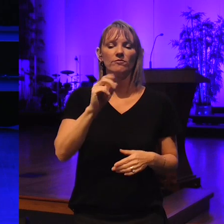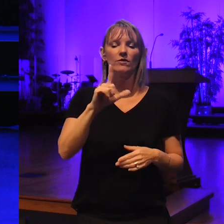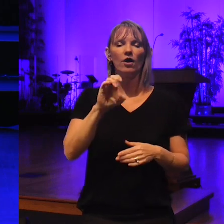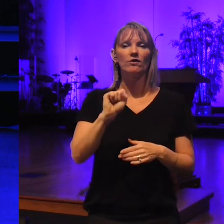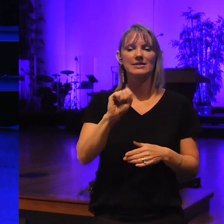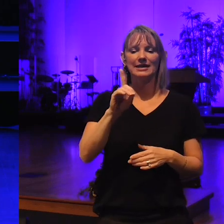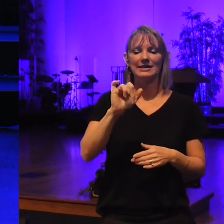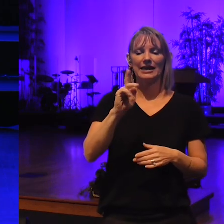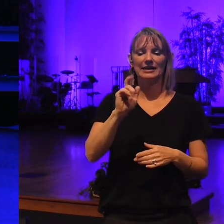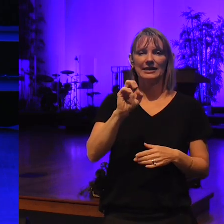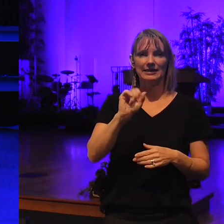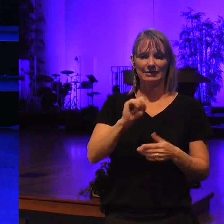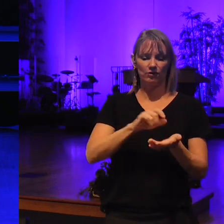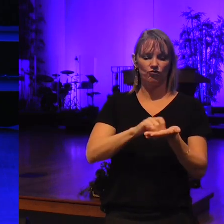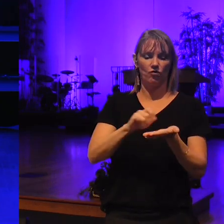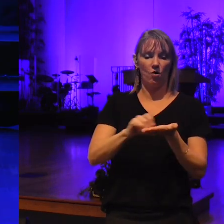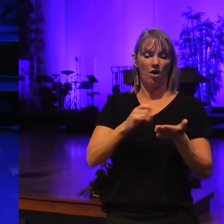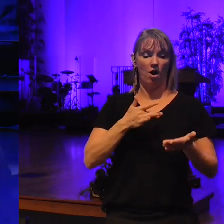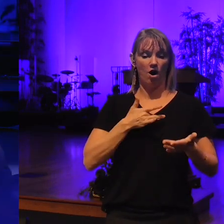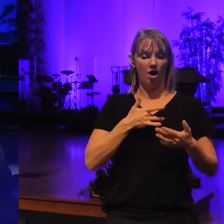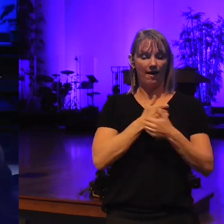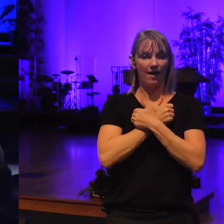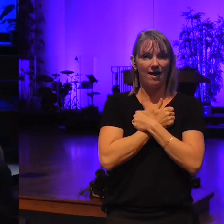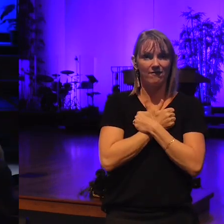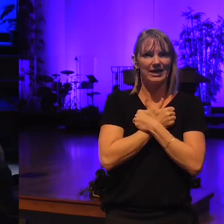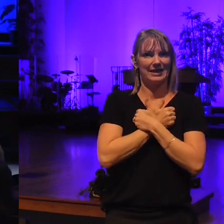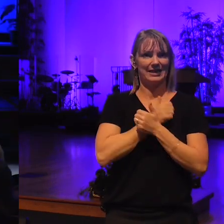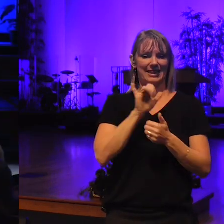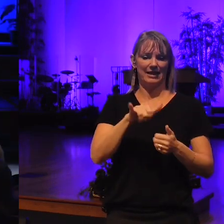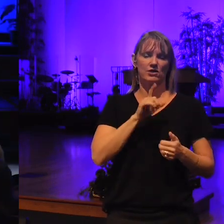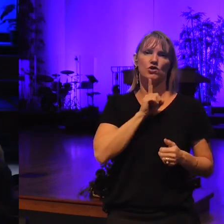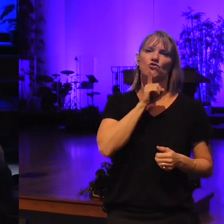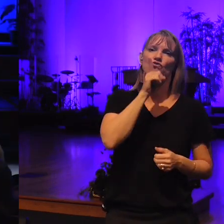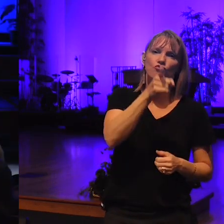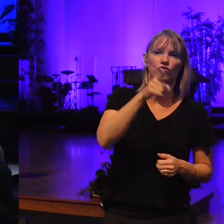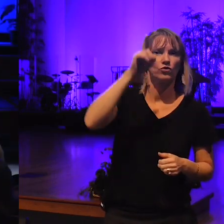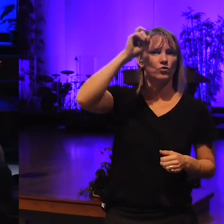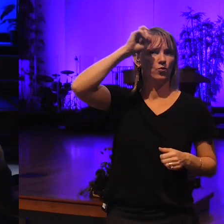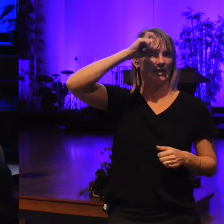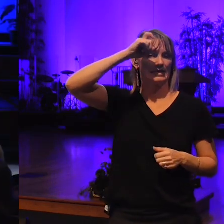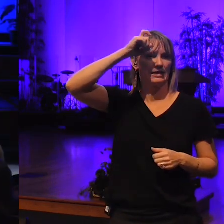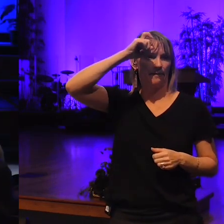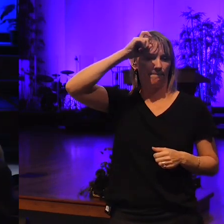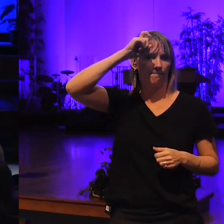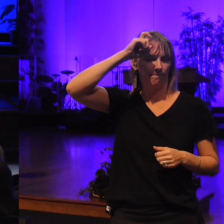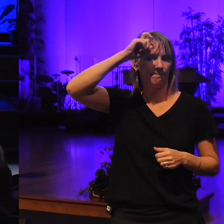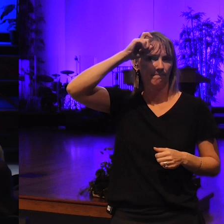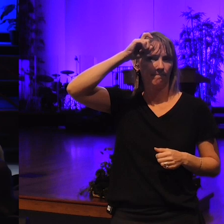he wrote, a loving heart is the truest of wisdom. It's the truest of wisdom.